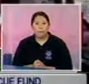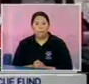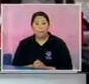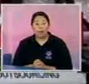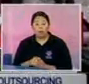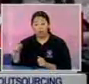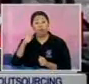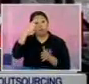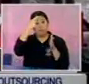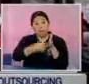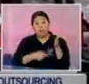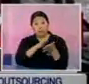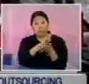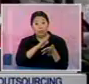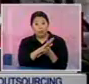ITR is concerned,